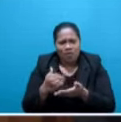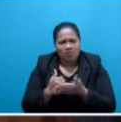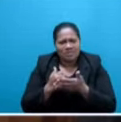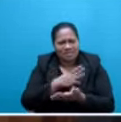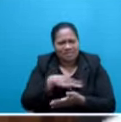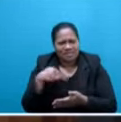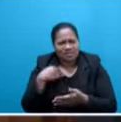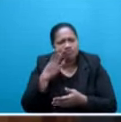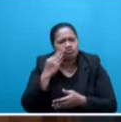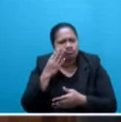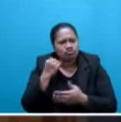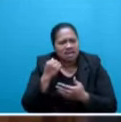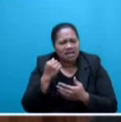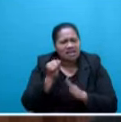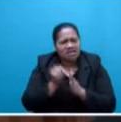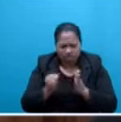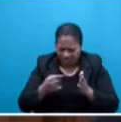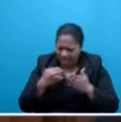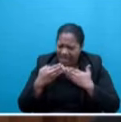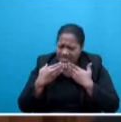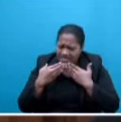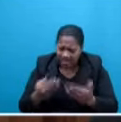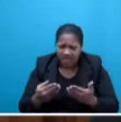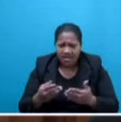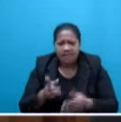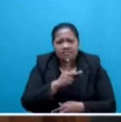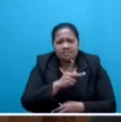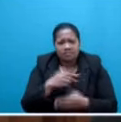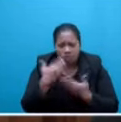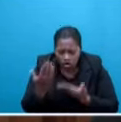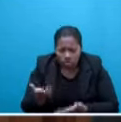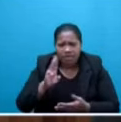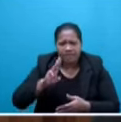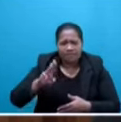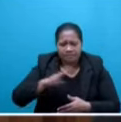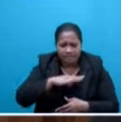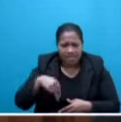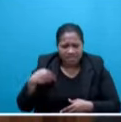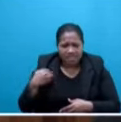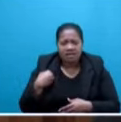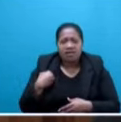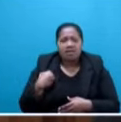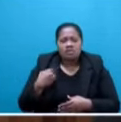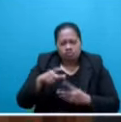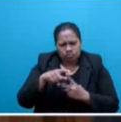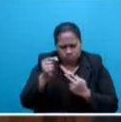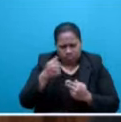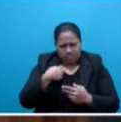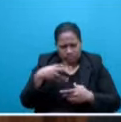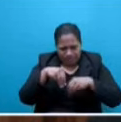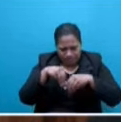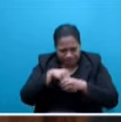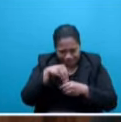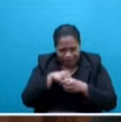Honourable Prime Minister for having faith in me and giving me this opportunity to render my services to the people of our beloved